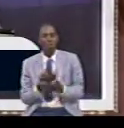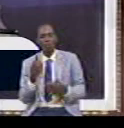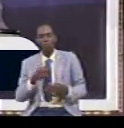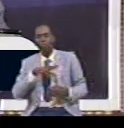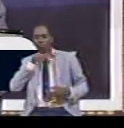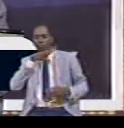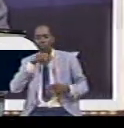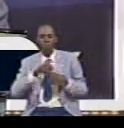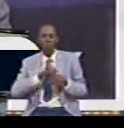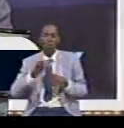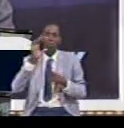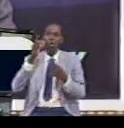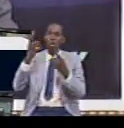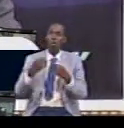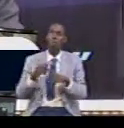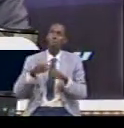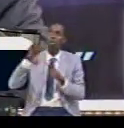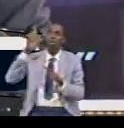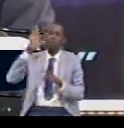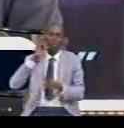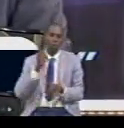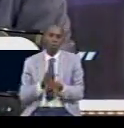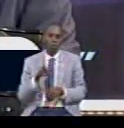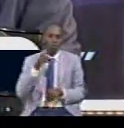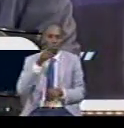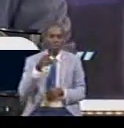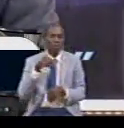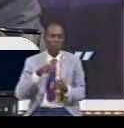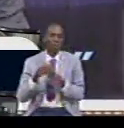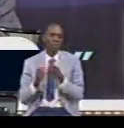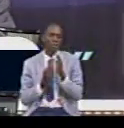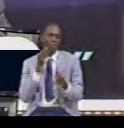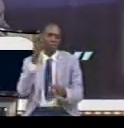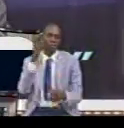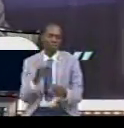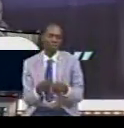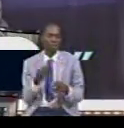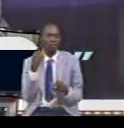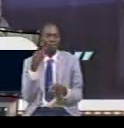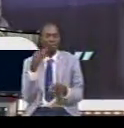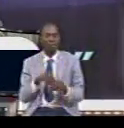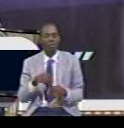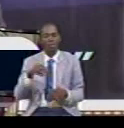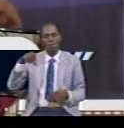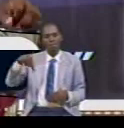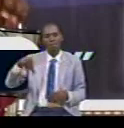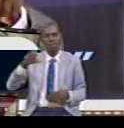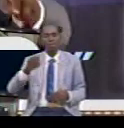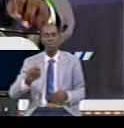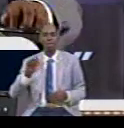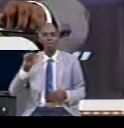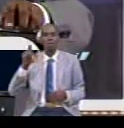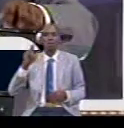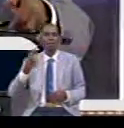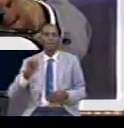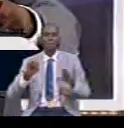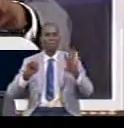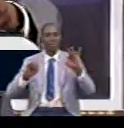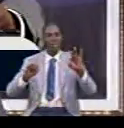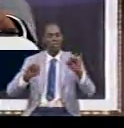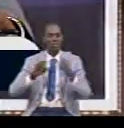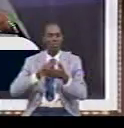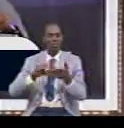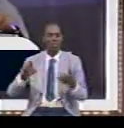our lives, it will keep you in Jesus' name. We're looking at Psalm 19, and I'm reading from verse 13.